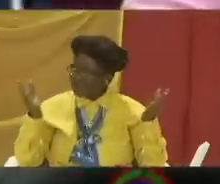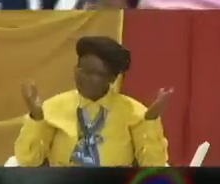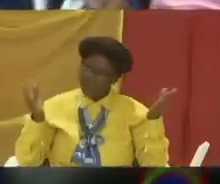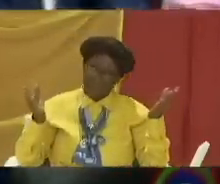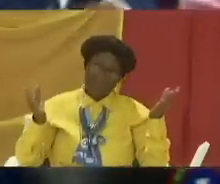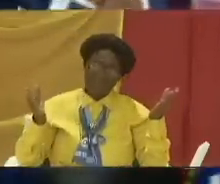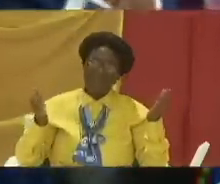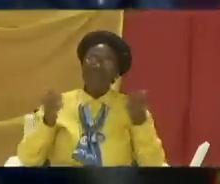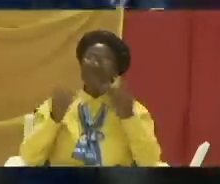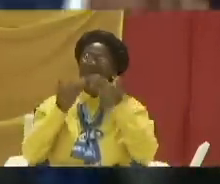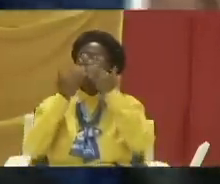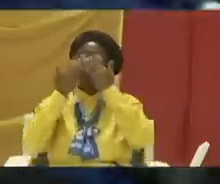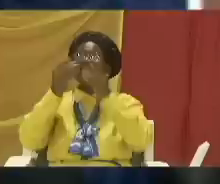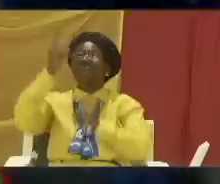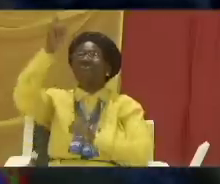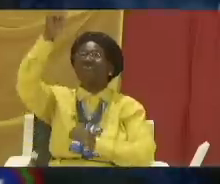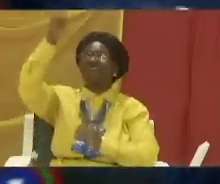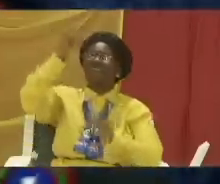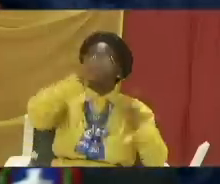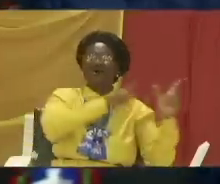Thank you, Lord.